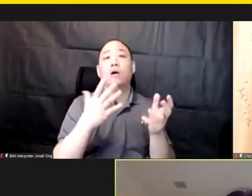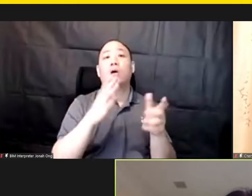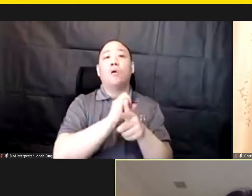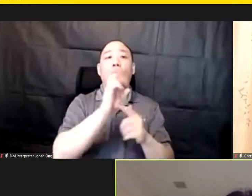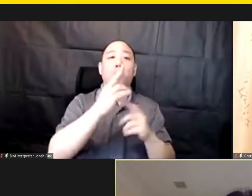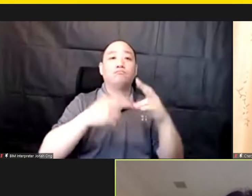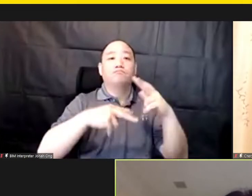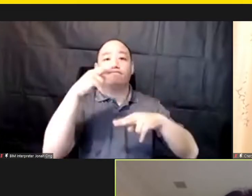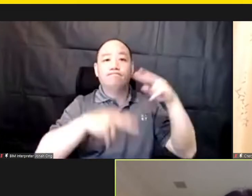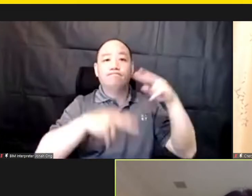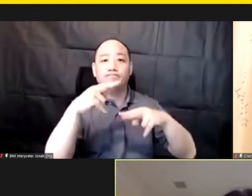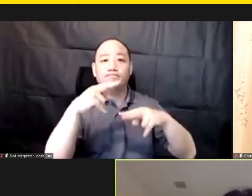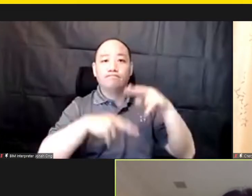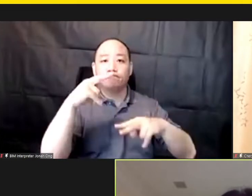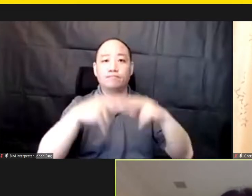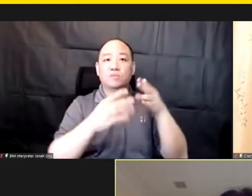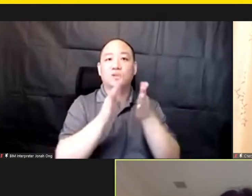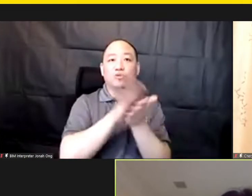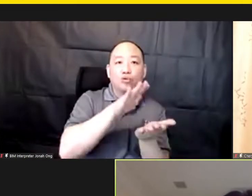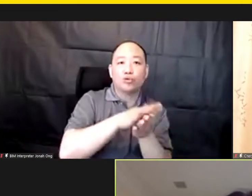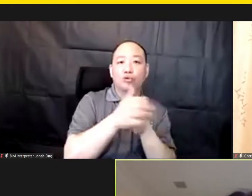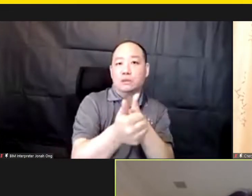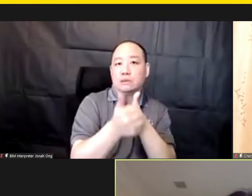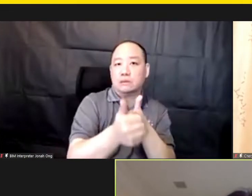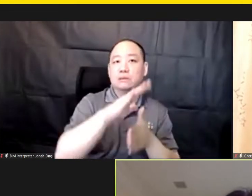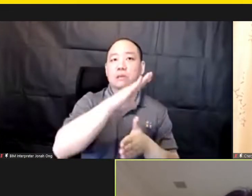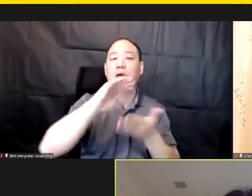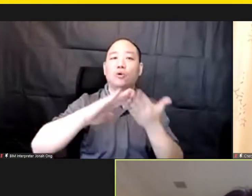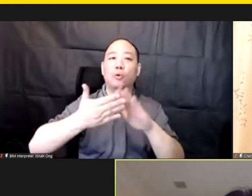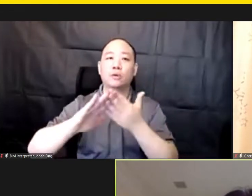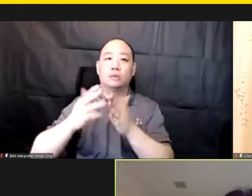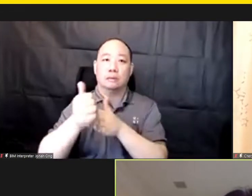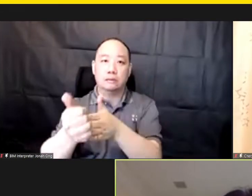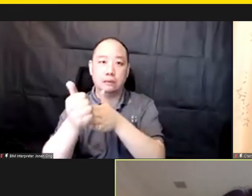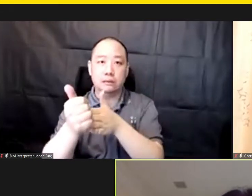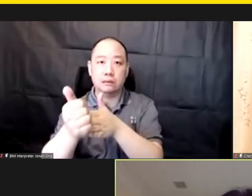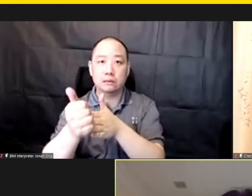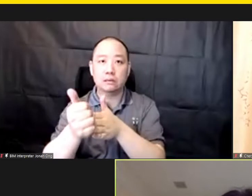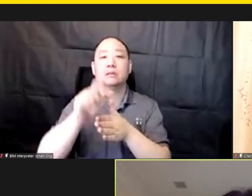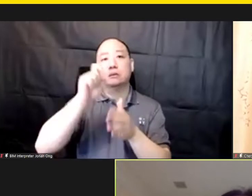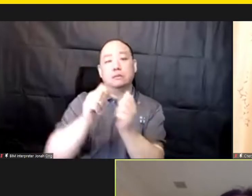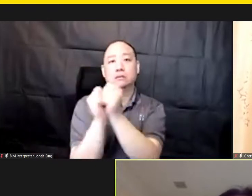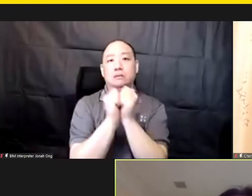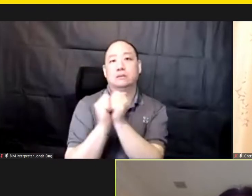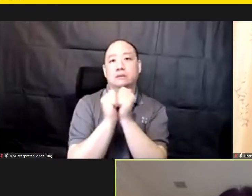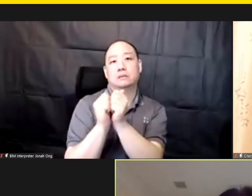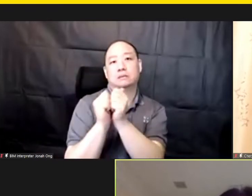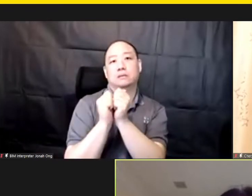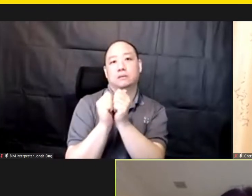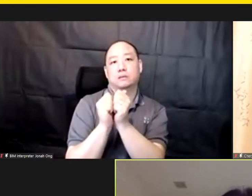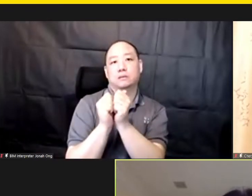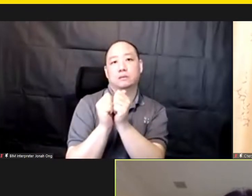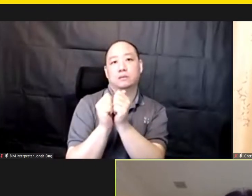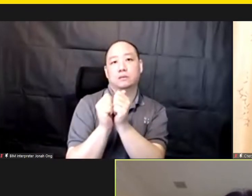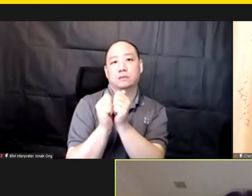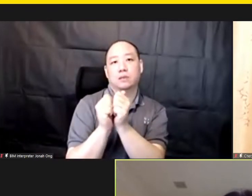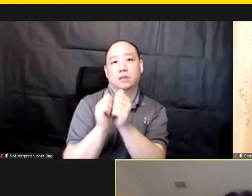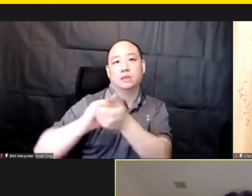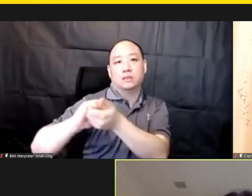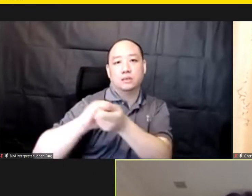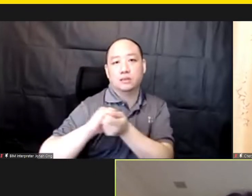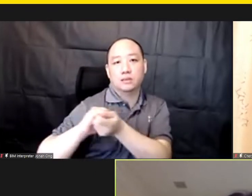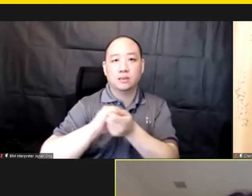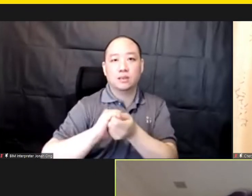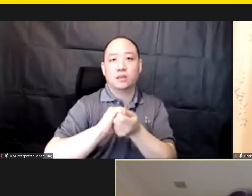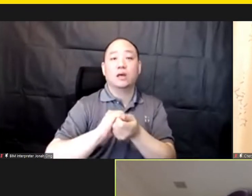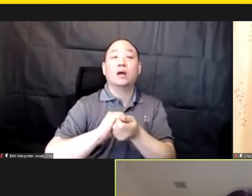to build school leaders as community leaders as well. And we have to work with school leaders to build their skills, knowledge, and